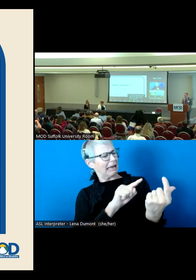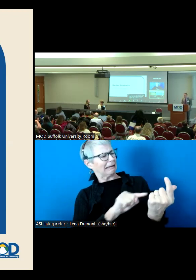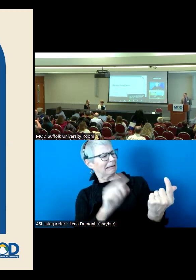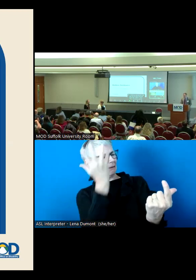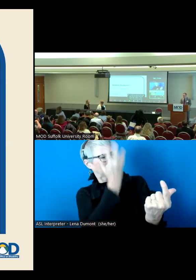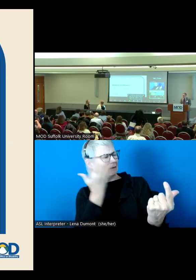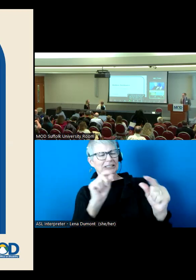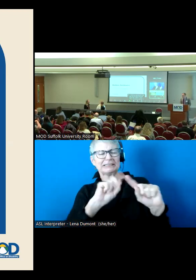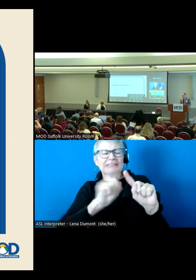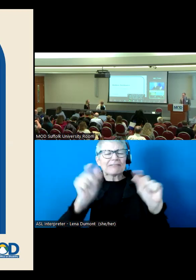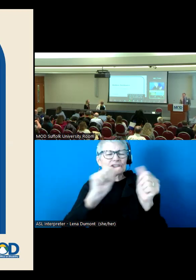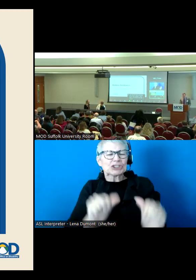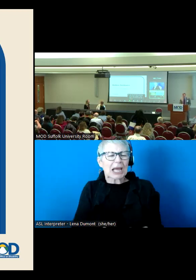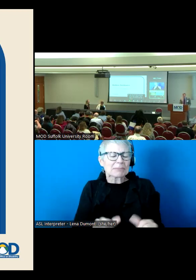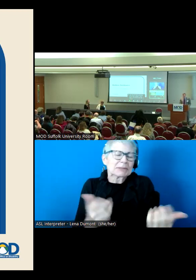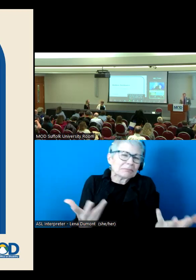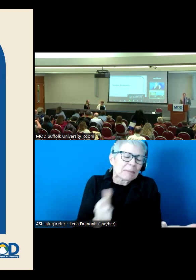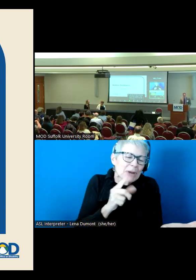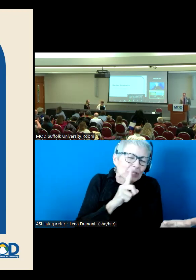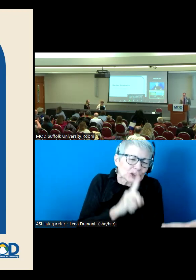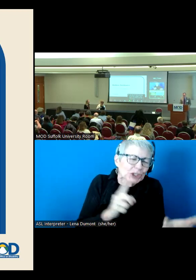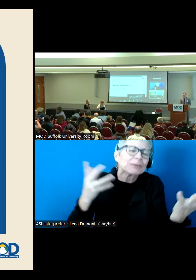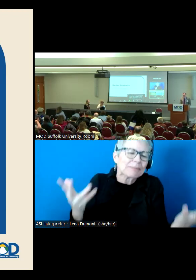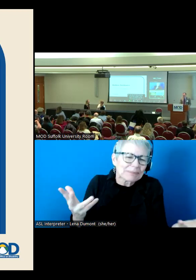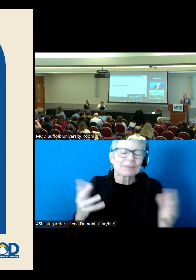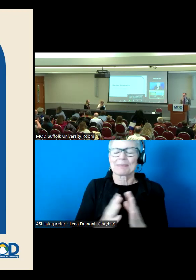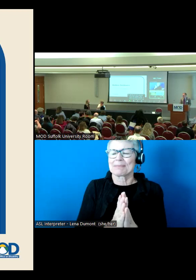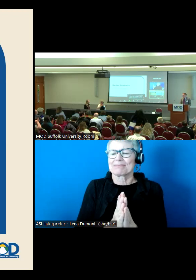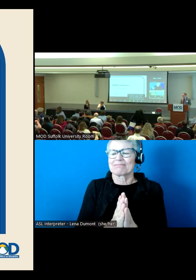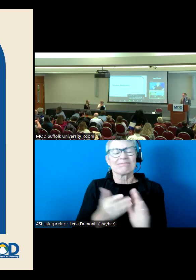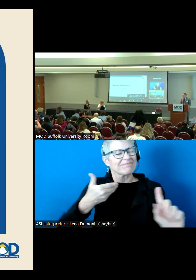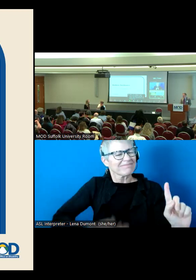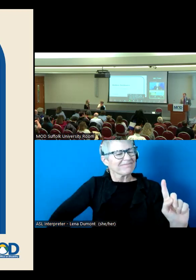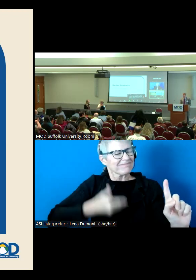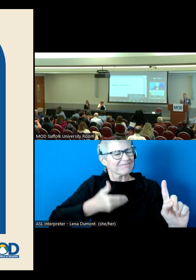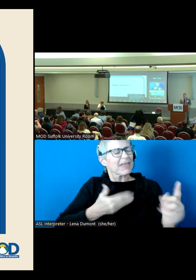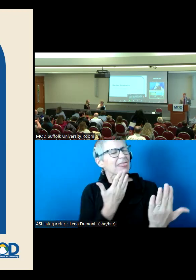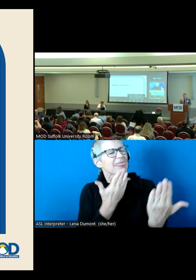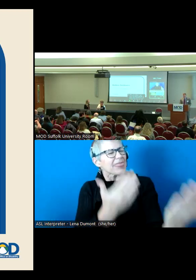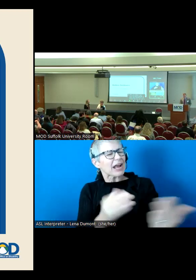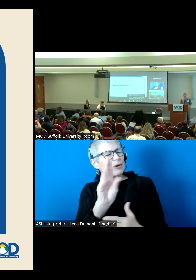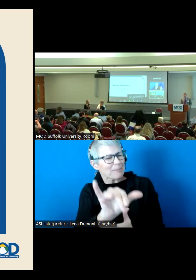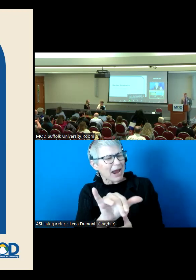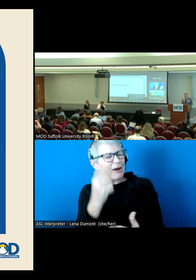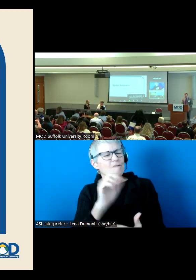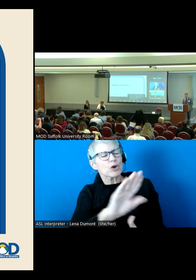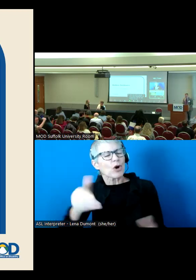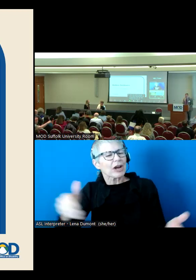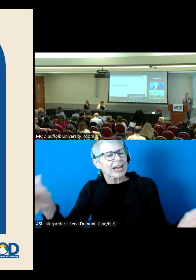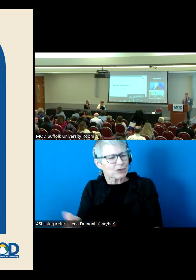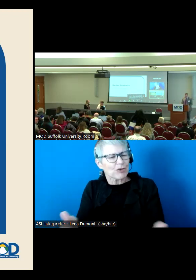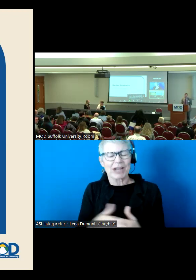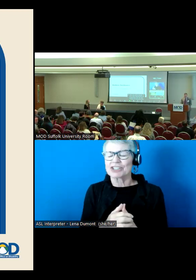me. But anyway, that is who I am, and thank you for that kind introduction. It's really